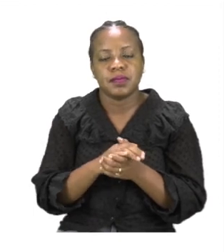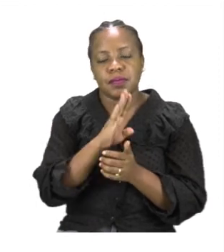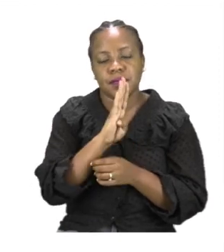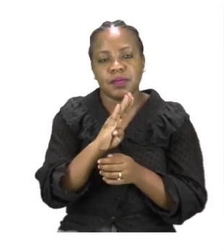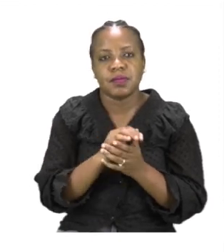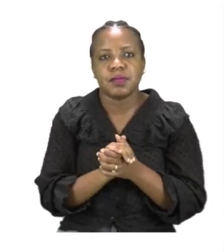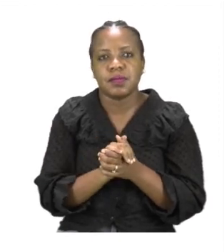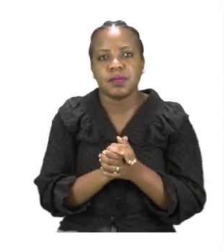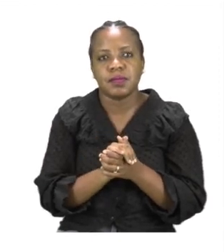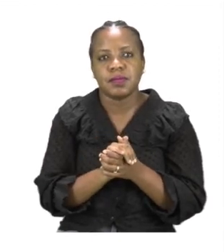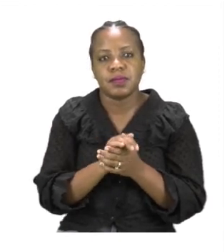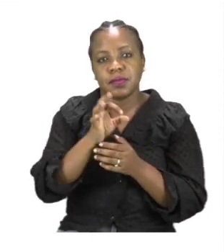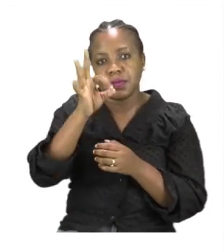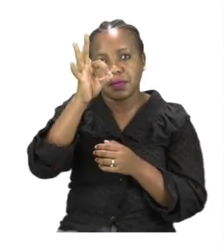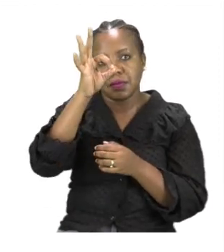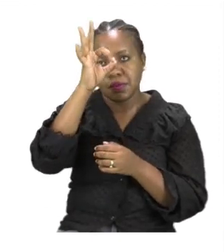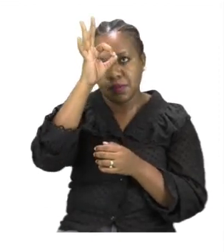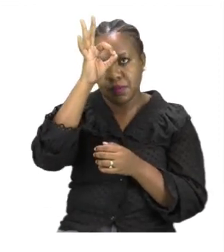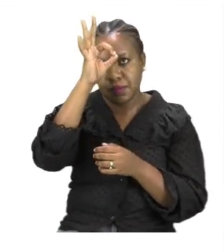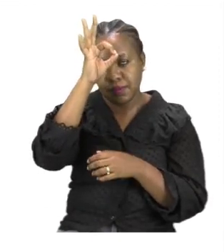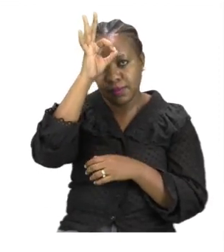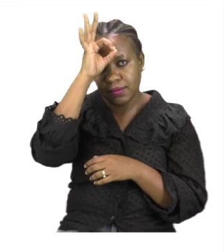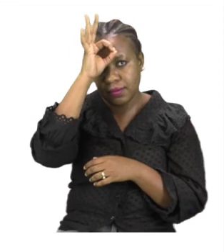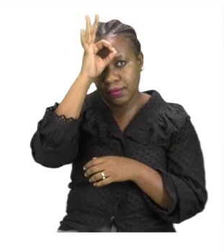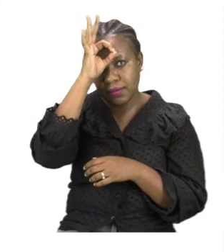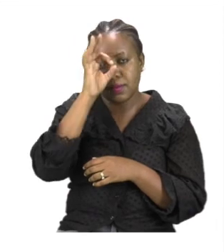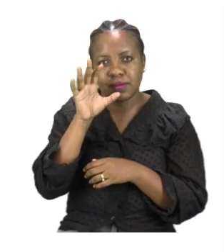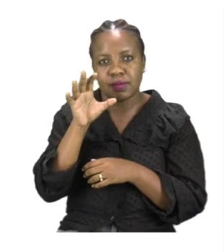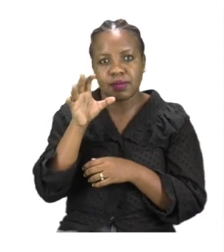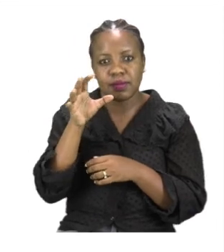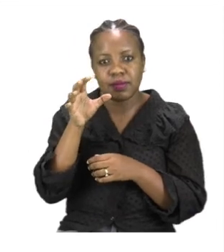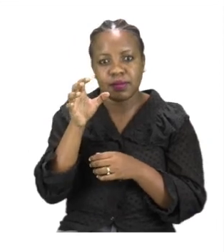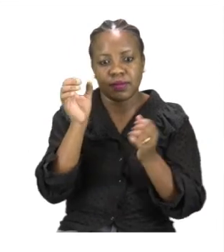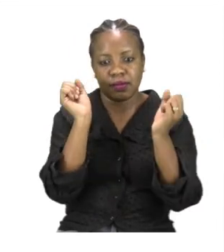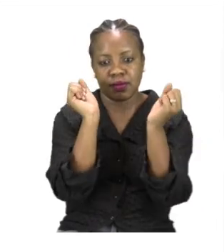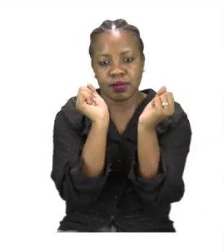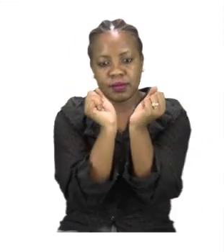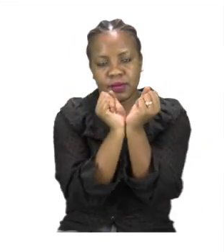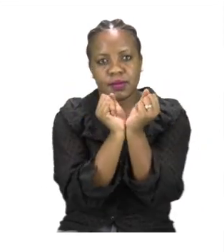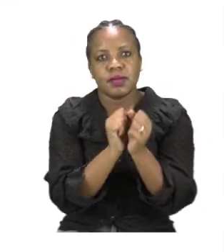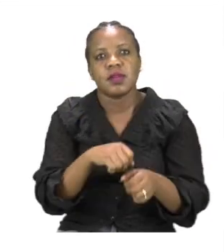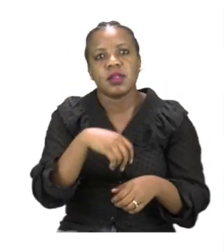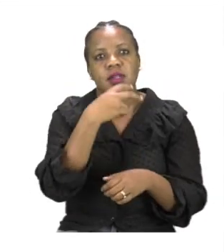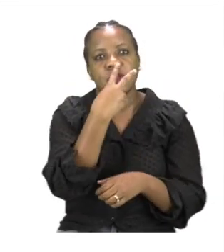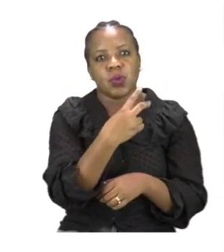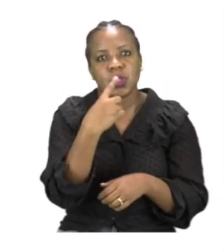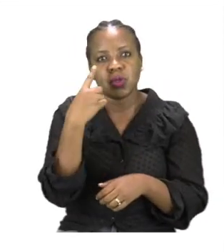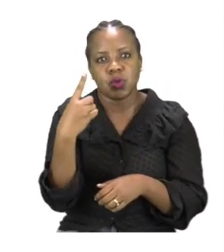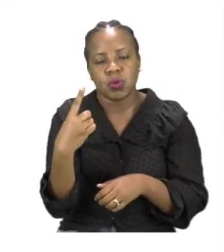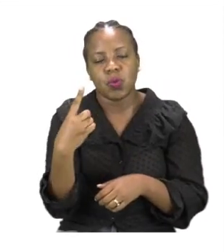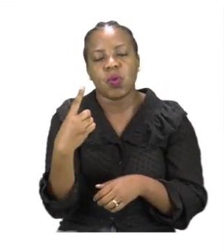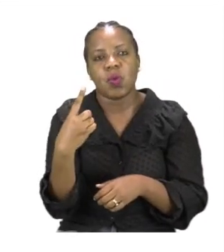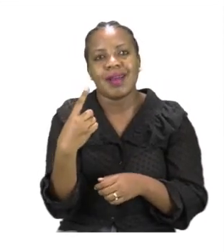the police catch 21 thieves and 7